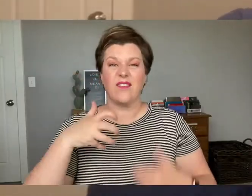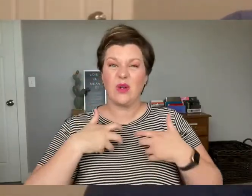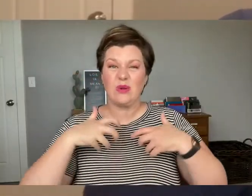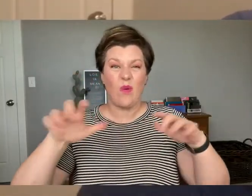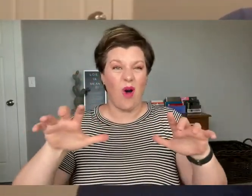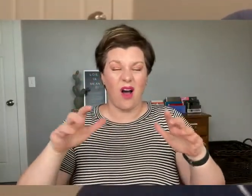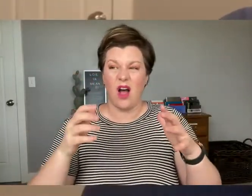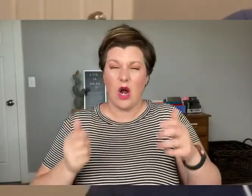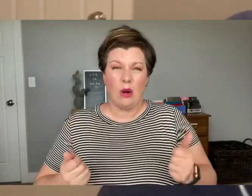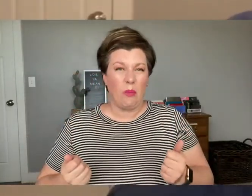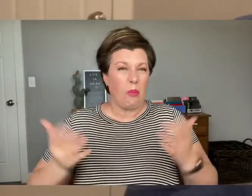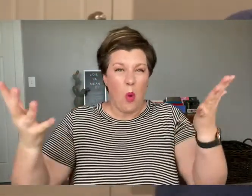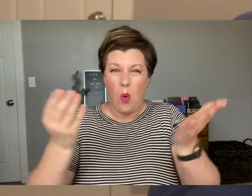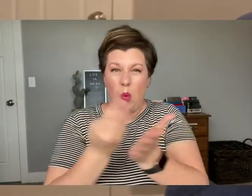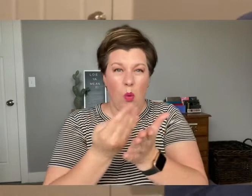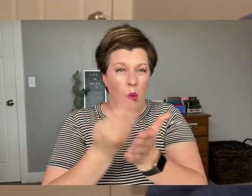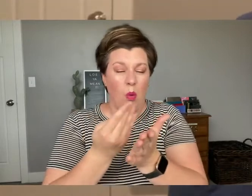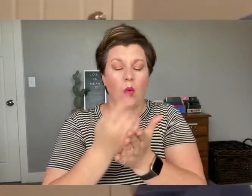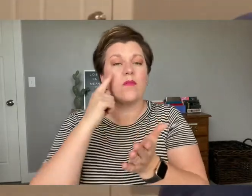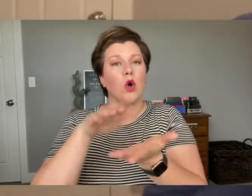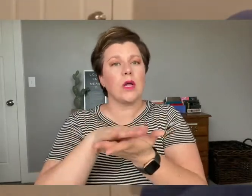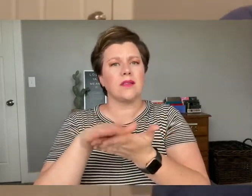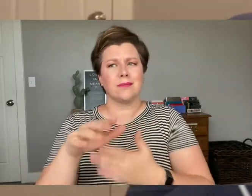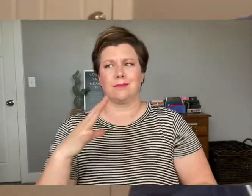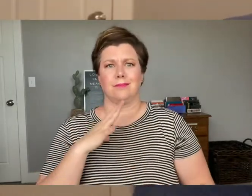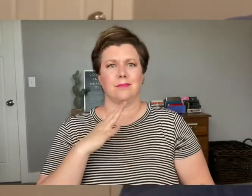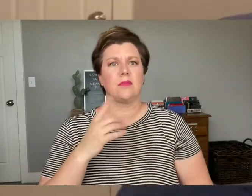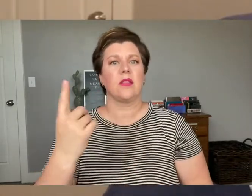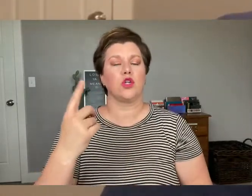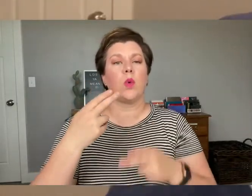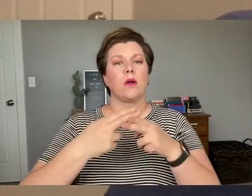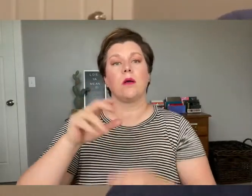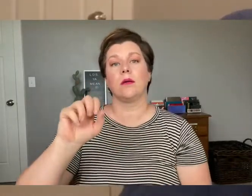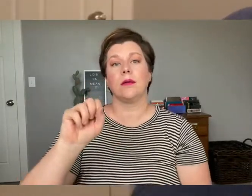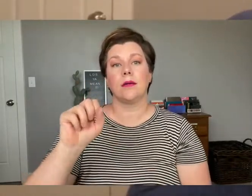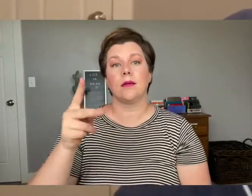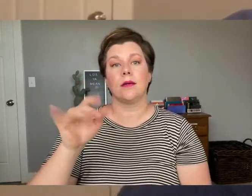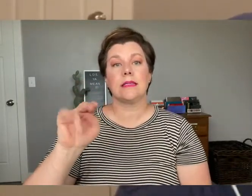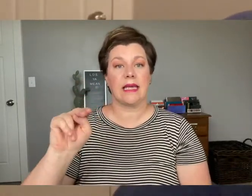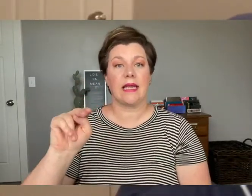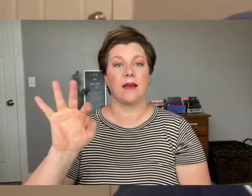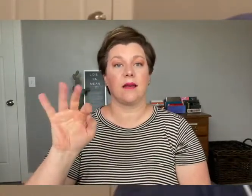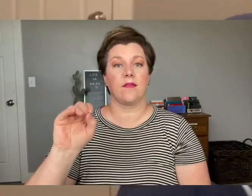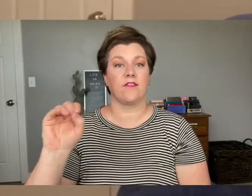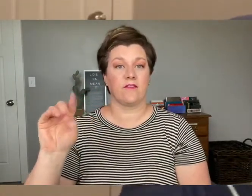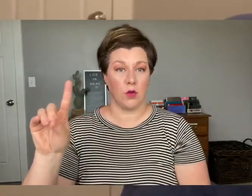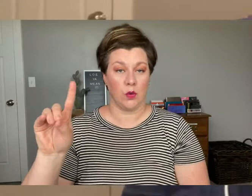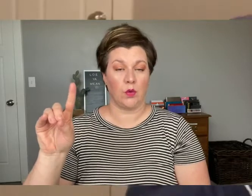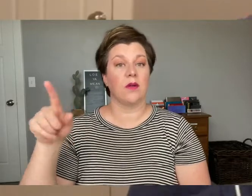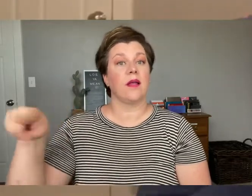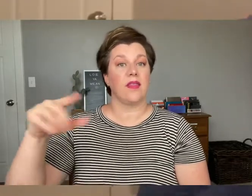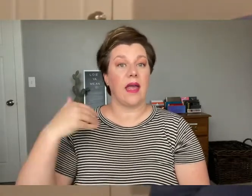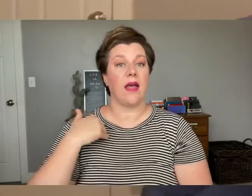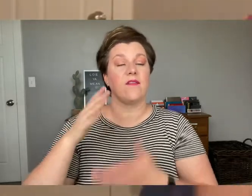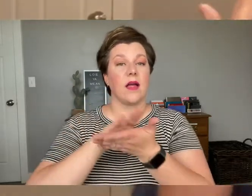Now, if you don't want to spend a whole lot on a cleanser, there is a brand called Skin Food, and they have